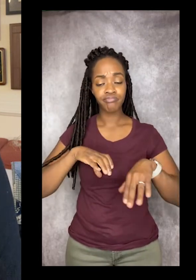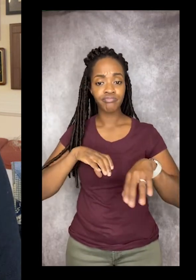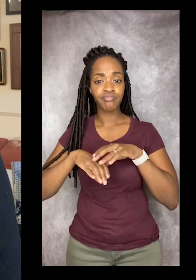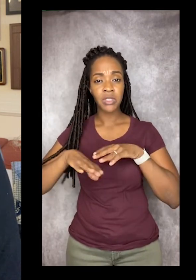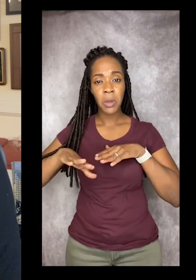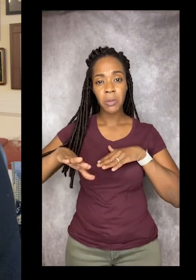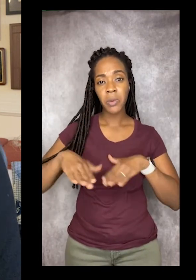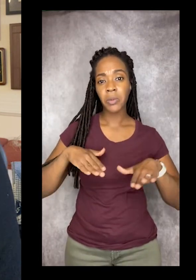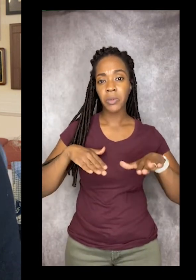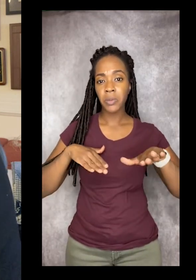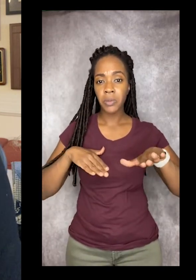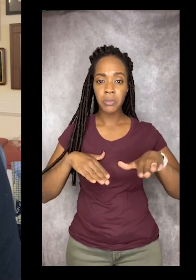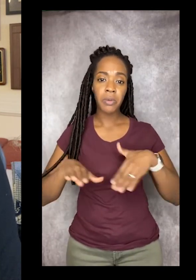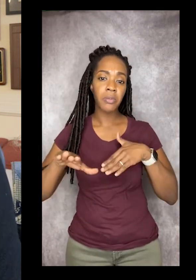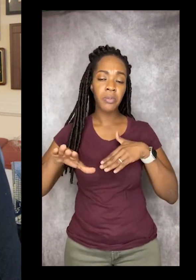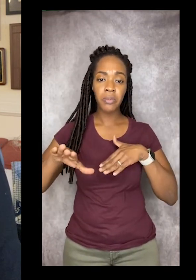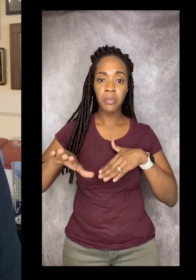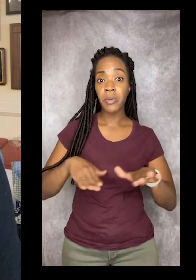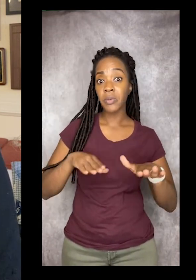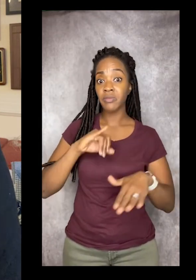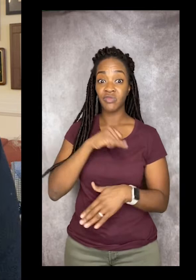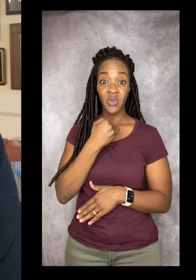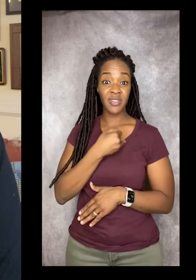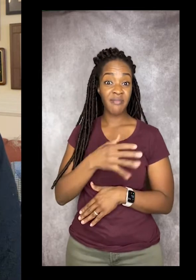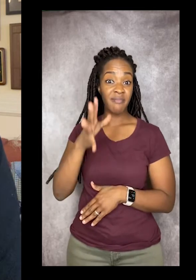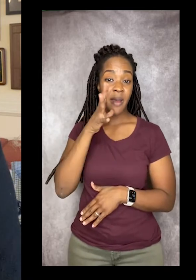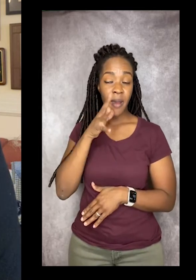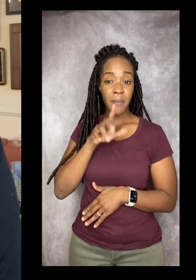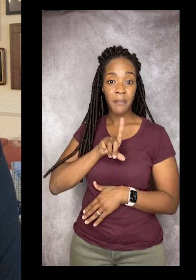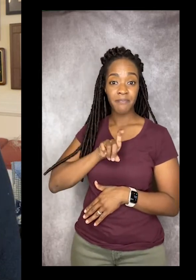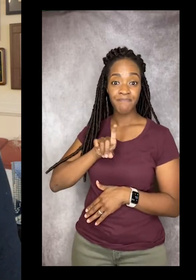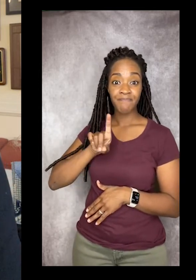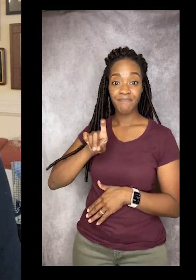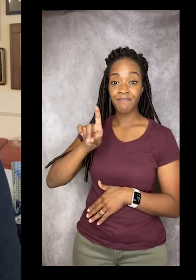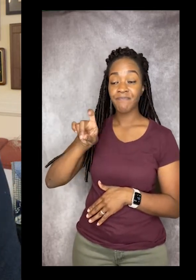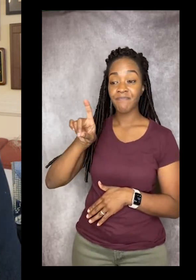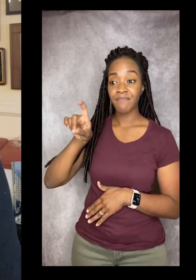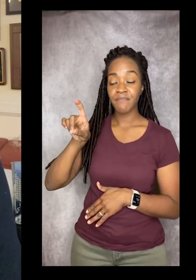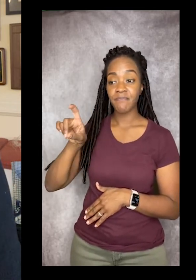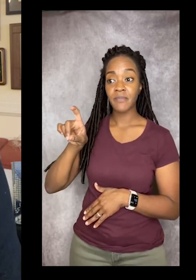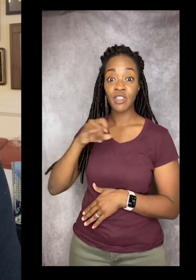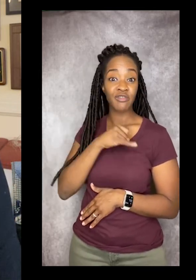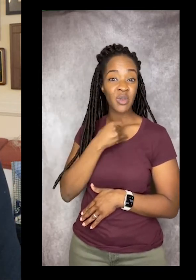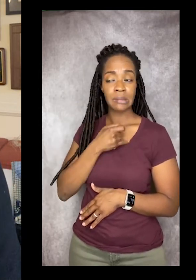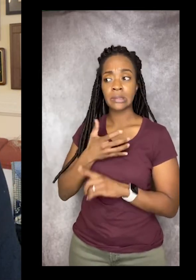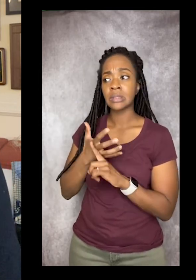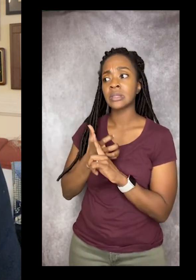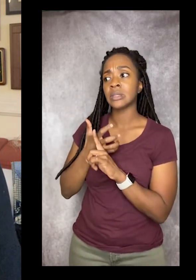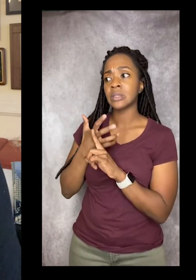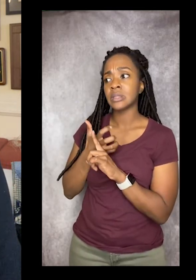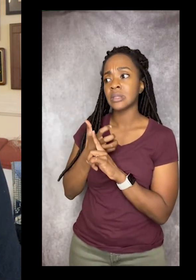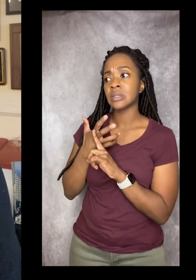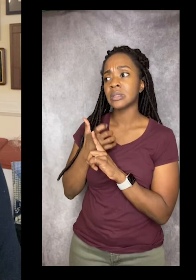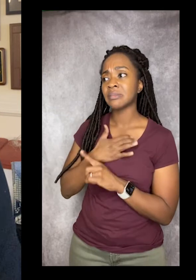the steps as Joseph's mom climbed the stairs. Joseph, in a whisper, pleaded with his grandfather to save